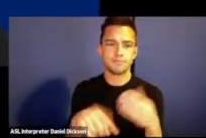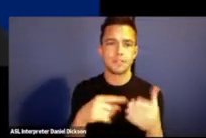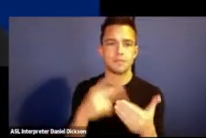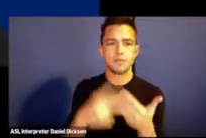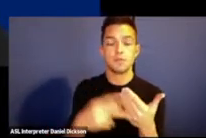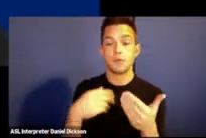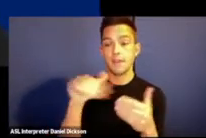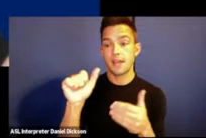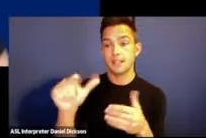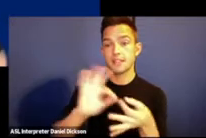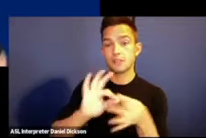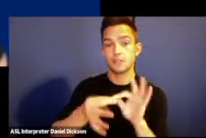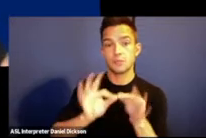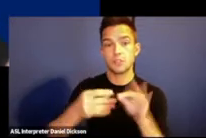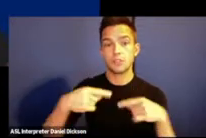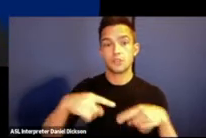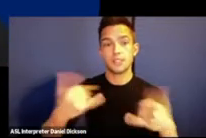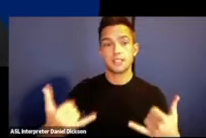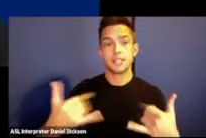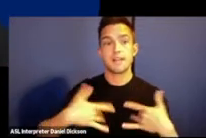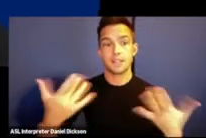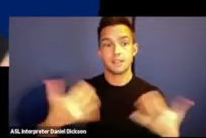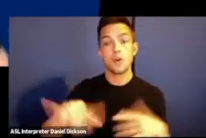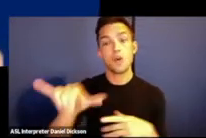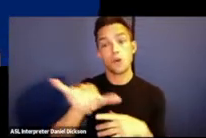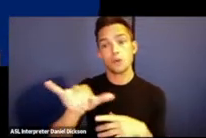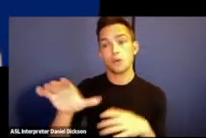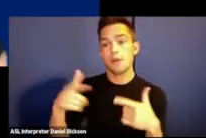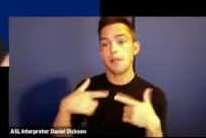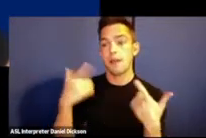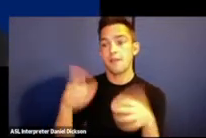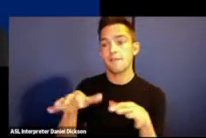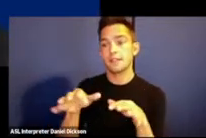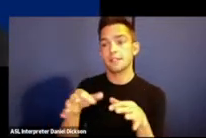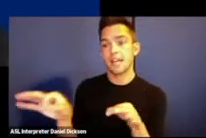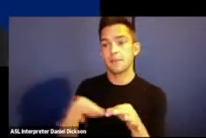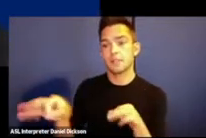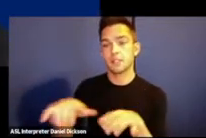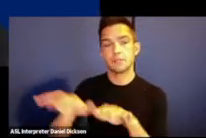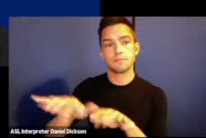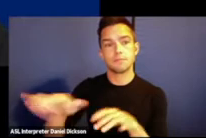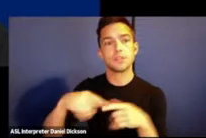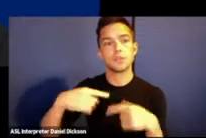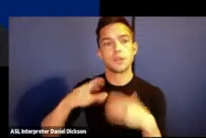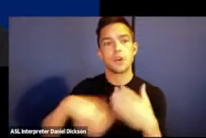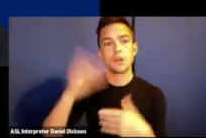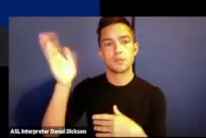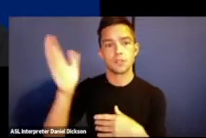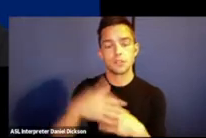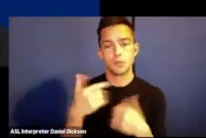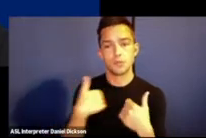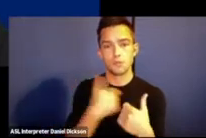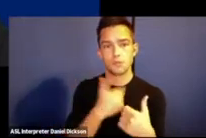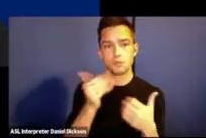ASL interpretation during today's event, and we will also be doing live captioning during all the presentations. We will do our best